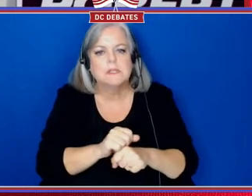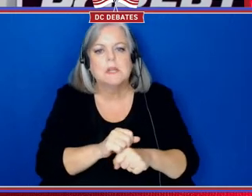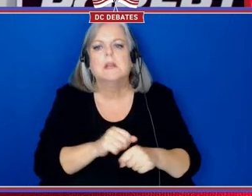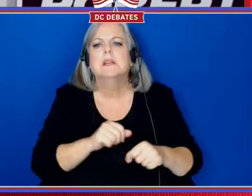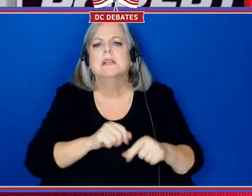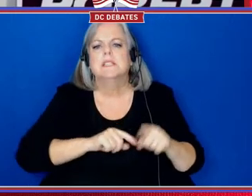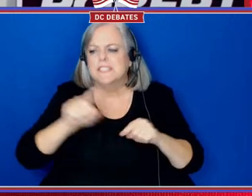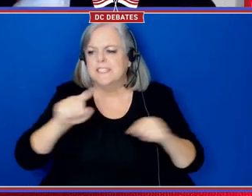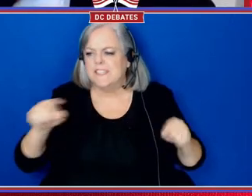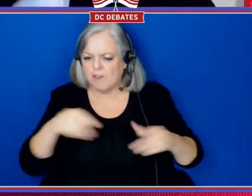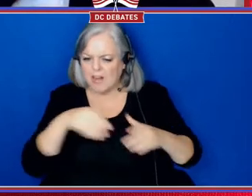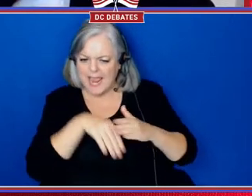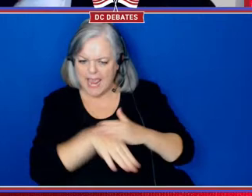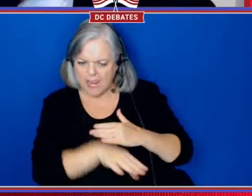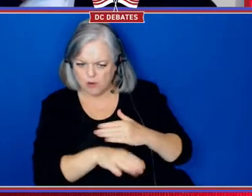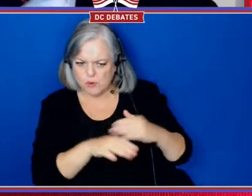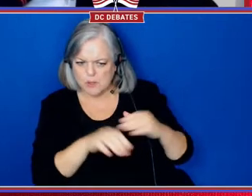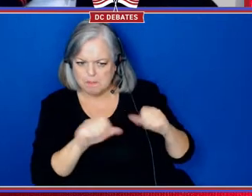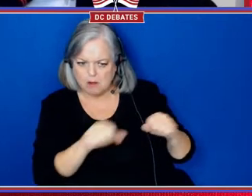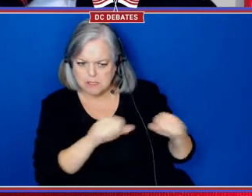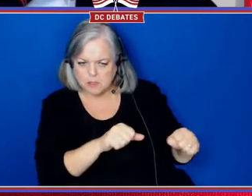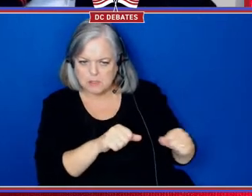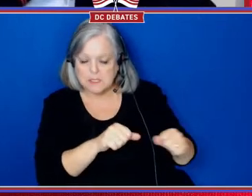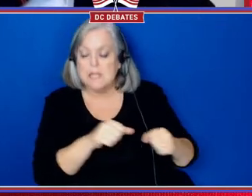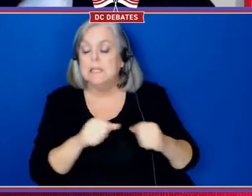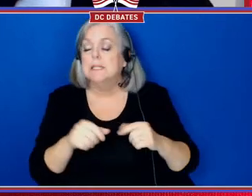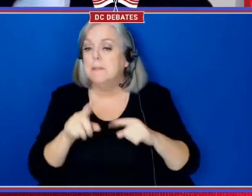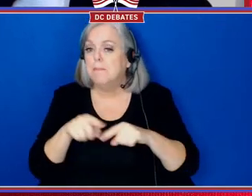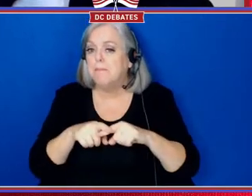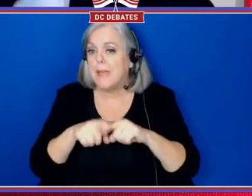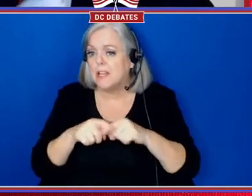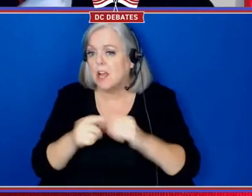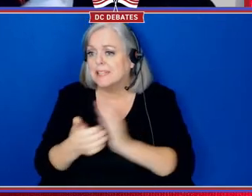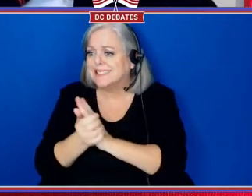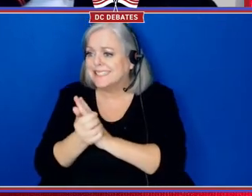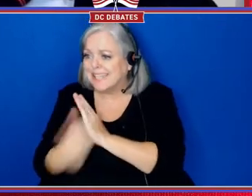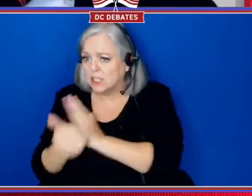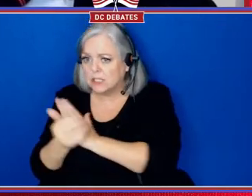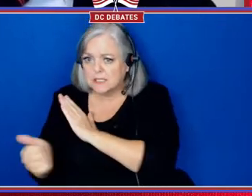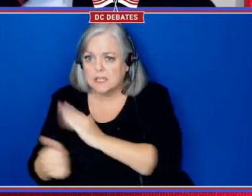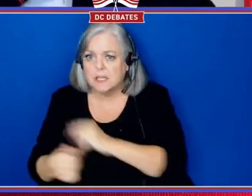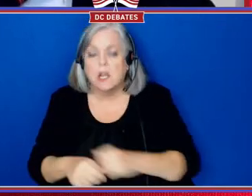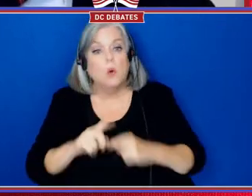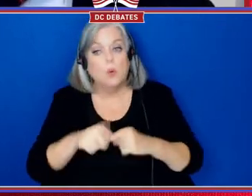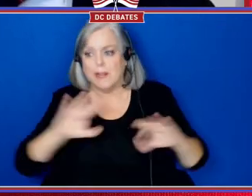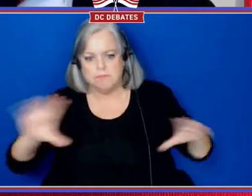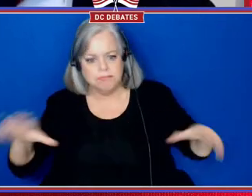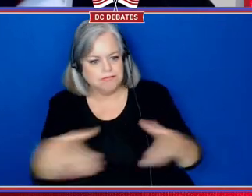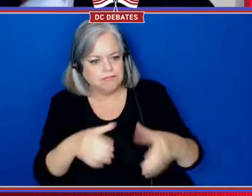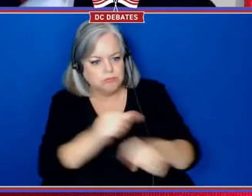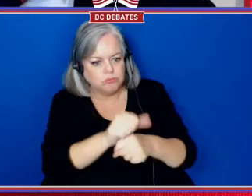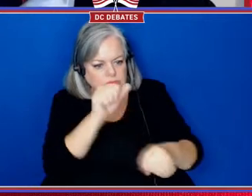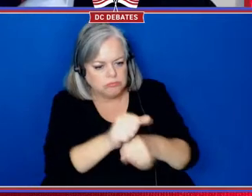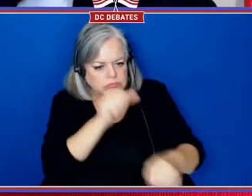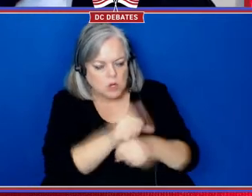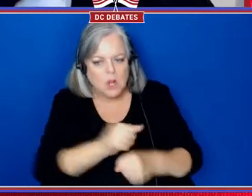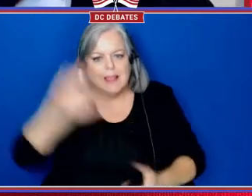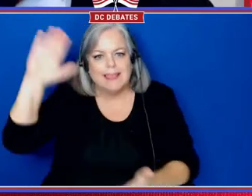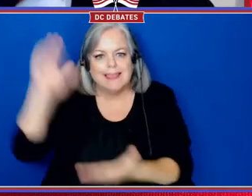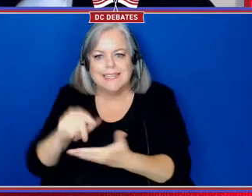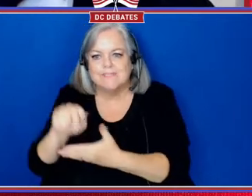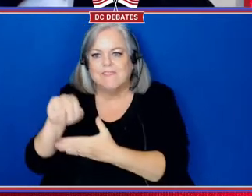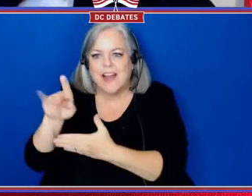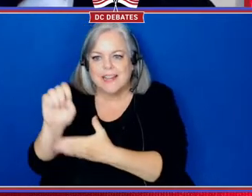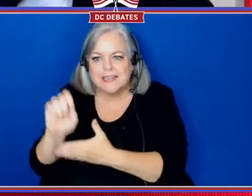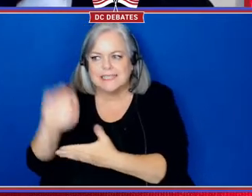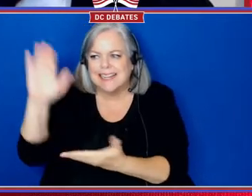set. When we get people employed, we're going to see less violence in our city, less dependence on social services, and thank more you. People thank